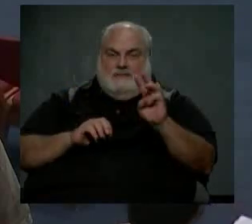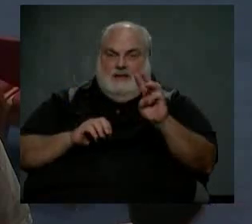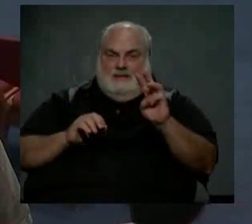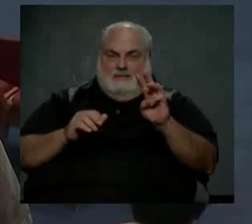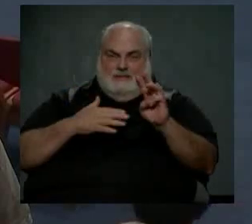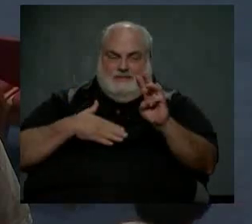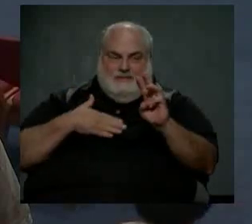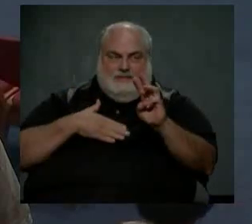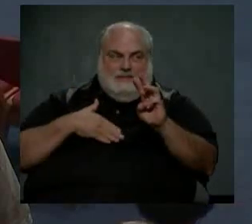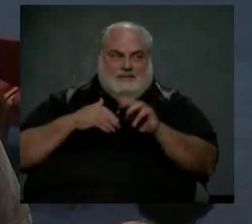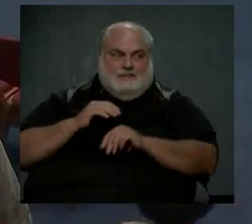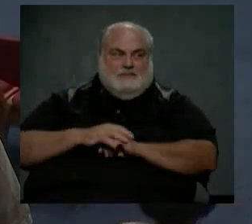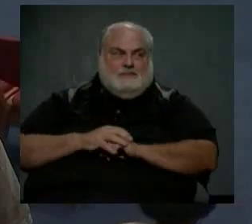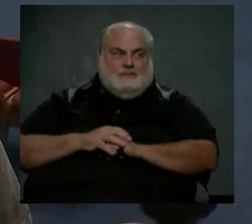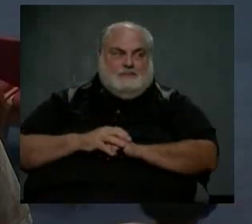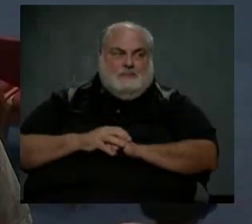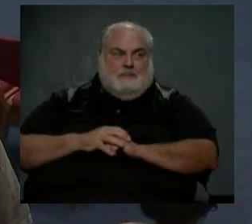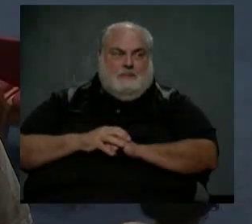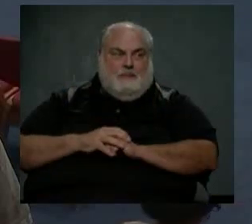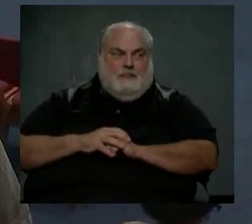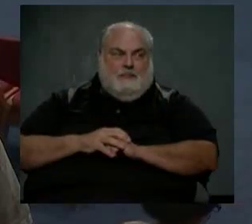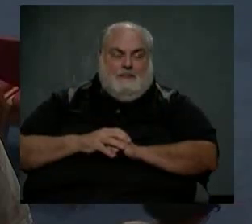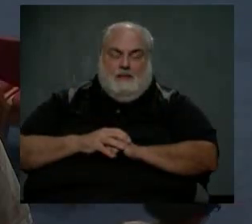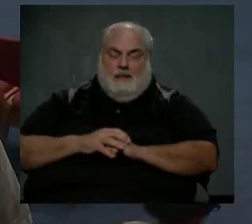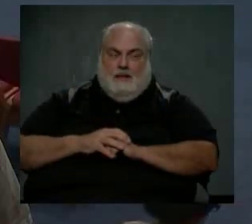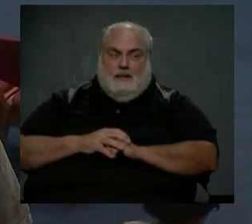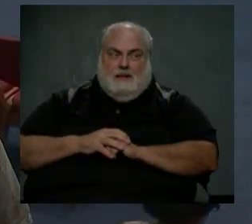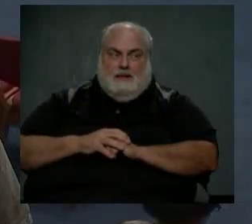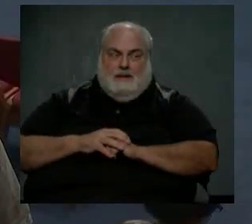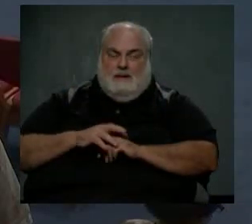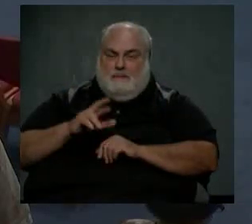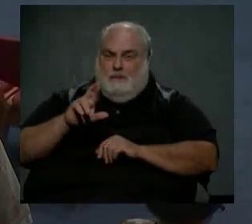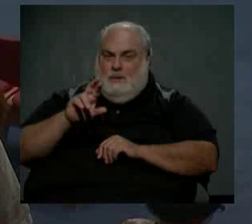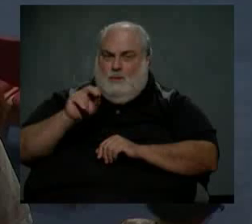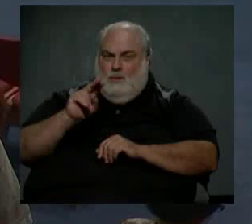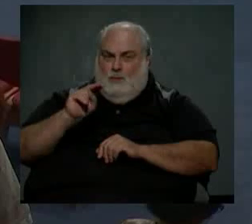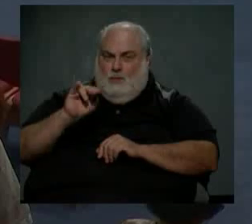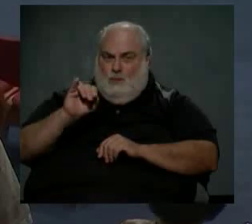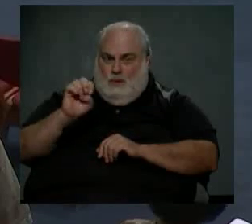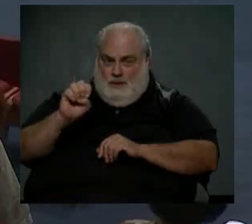please. Item 6, I believe that would be Ronnie.